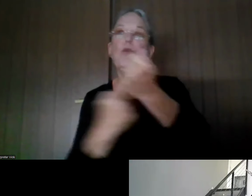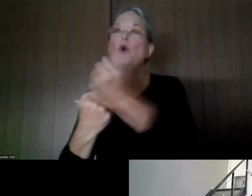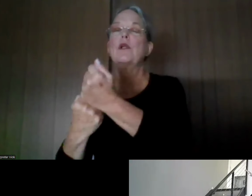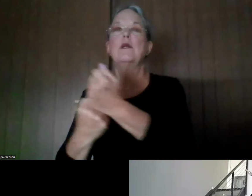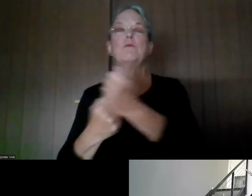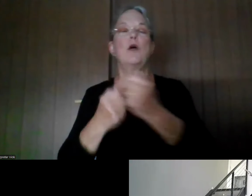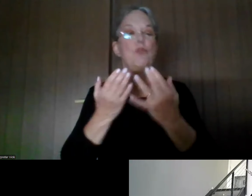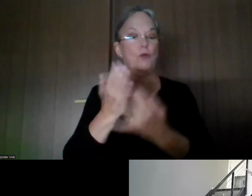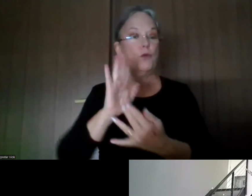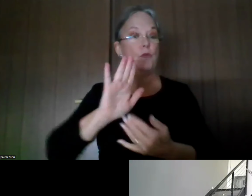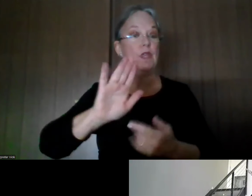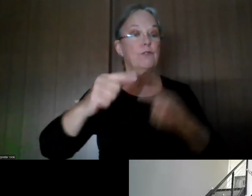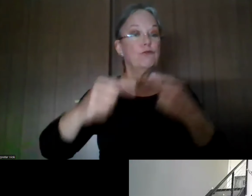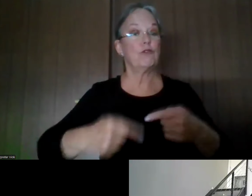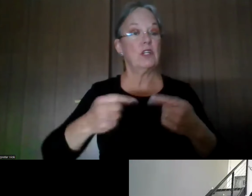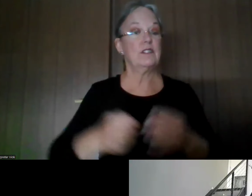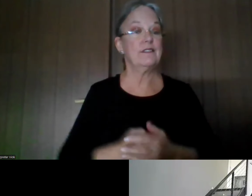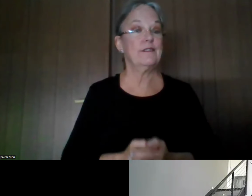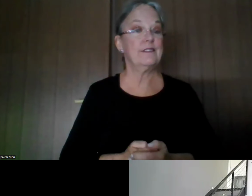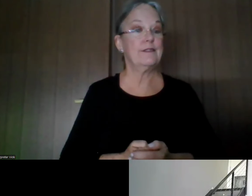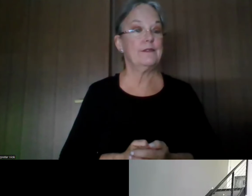are going on.